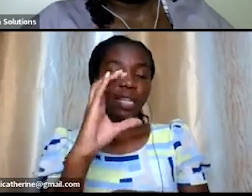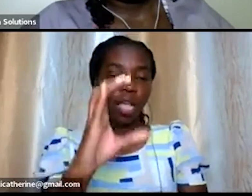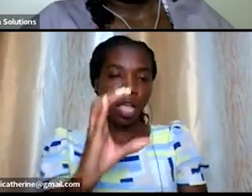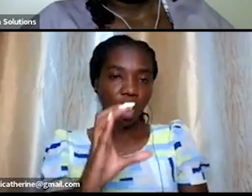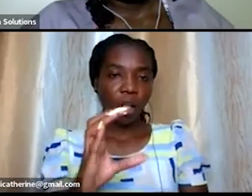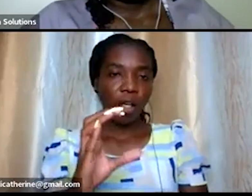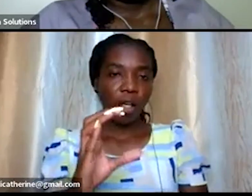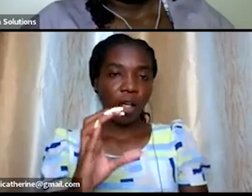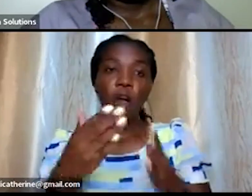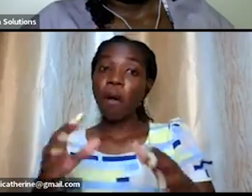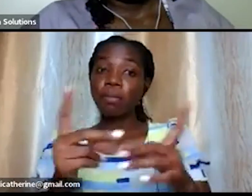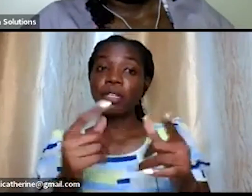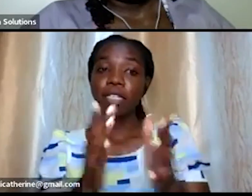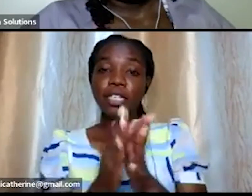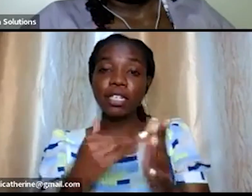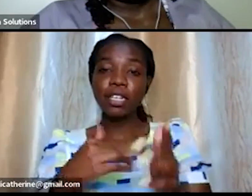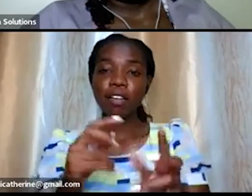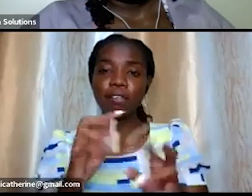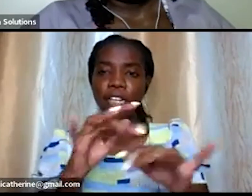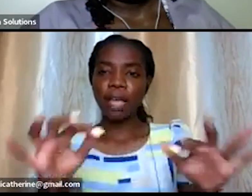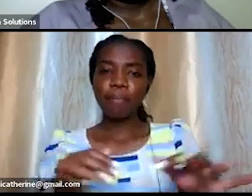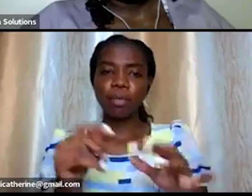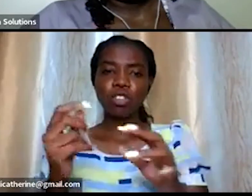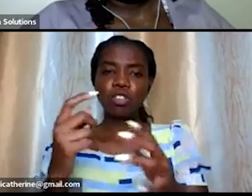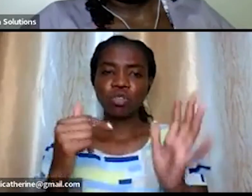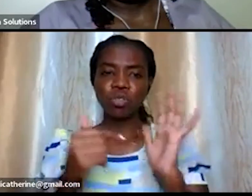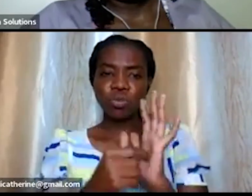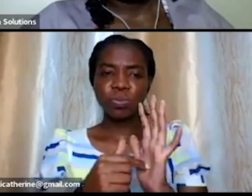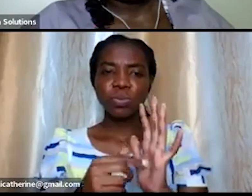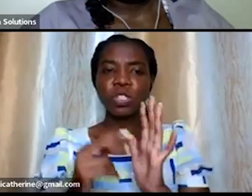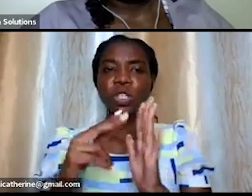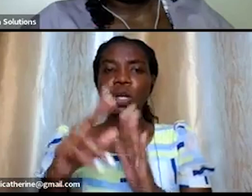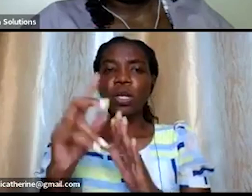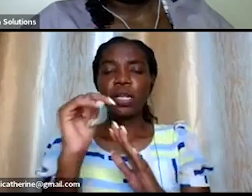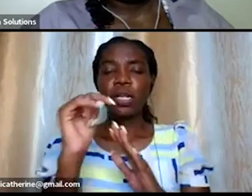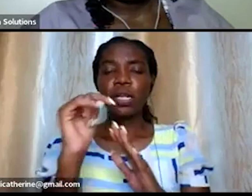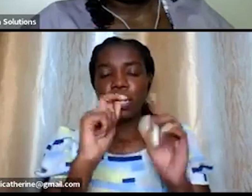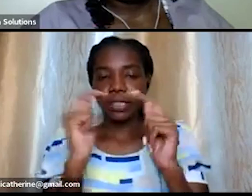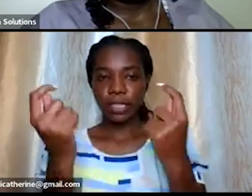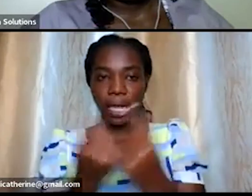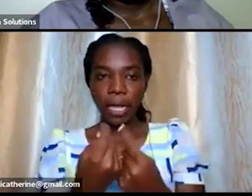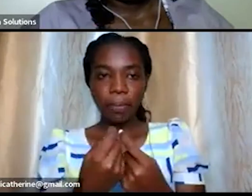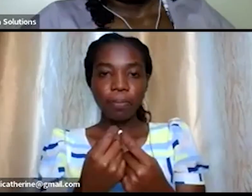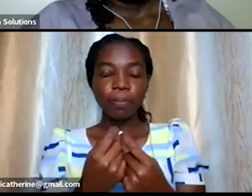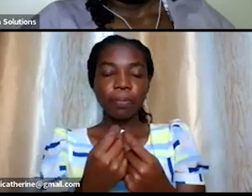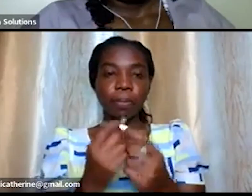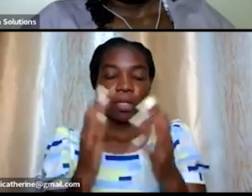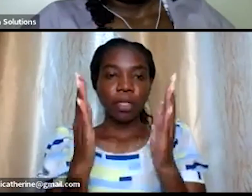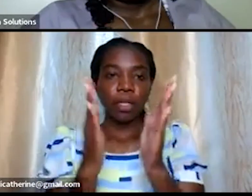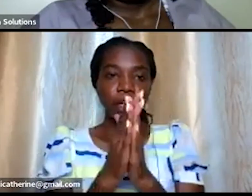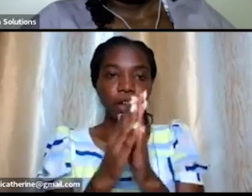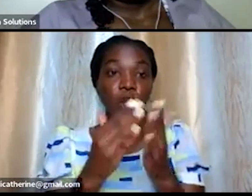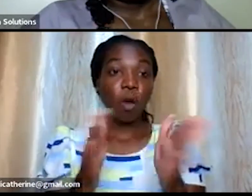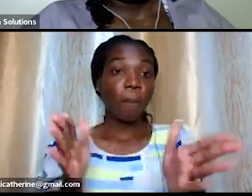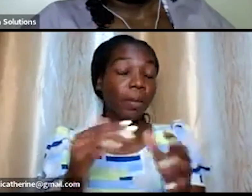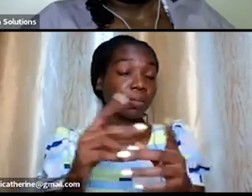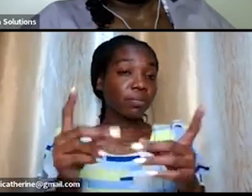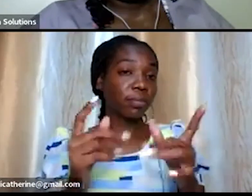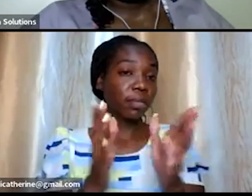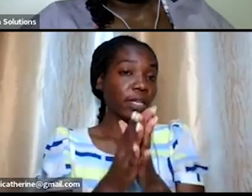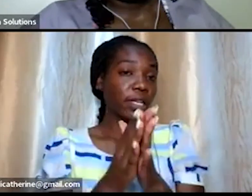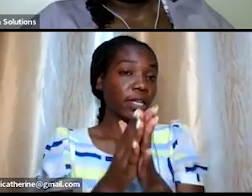Myers-Briggs type indicator, MBTI, also known as the Jung typology, is open source. Maybe Spark Sync might cost you